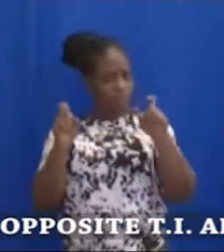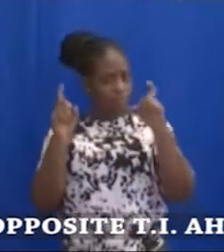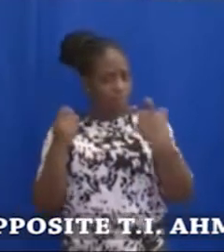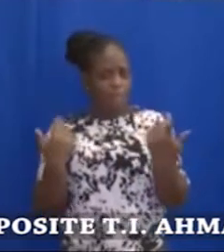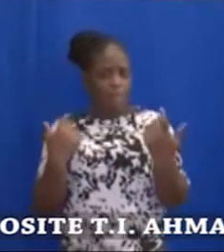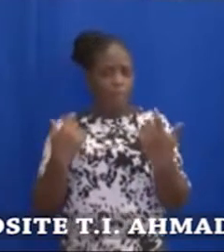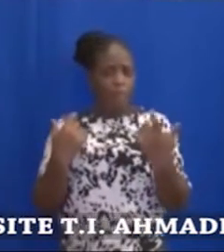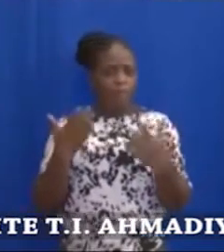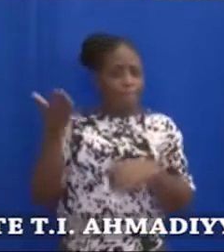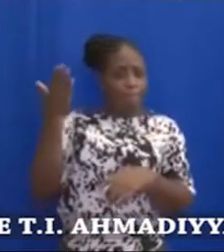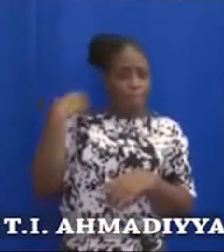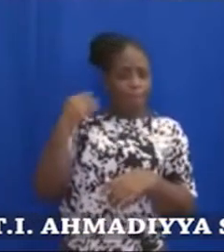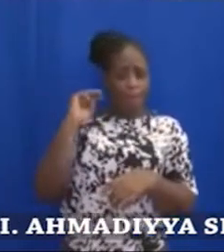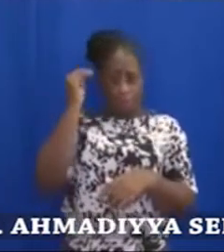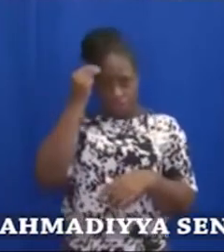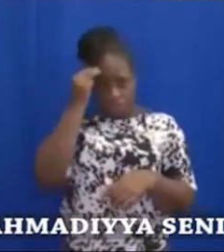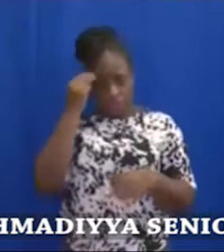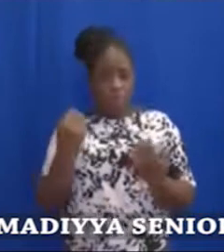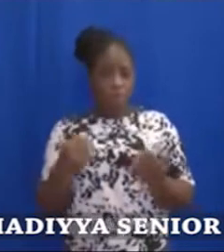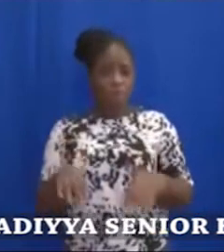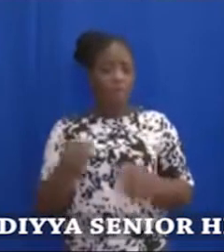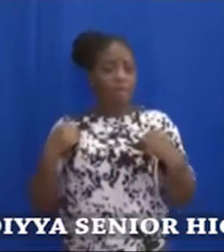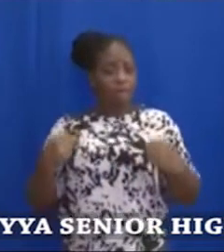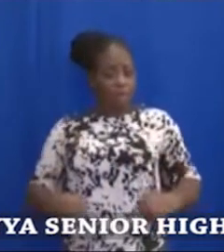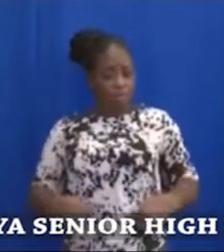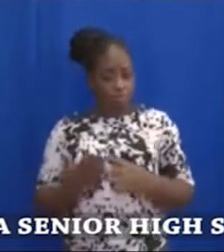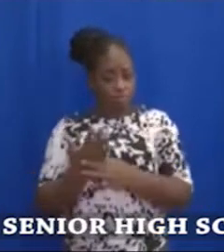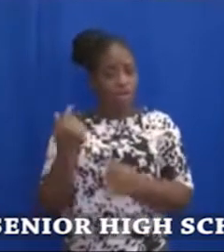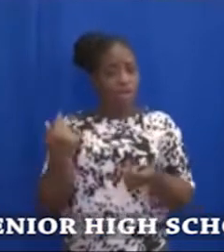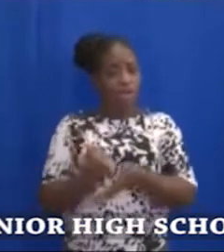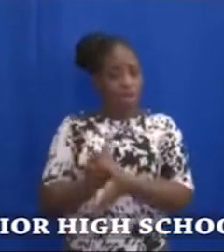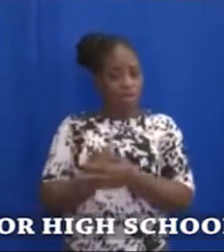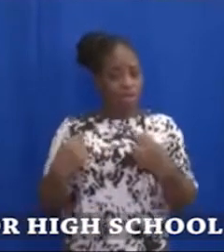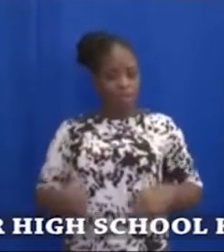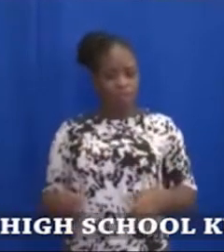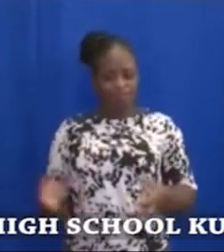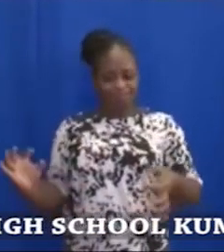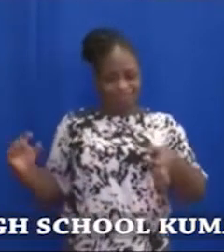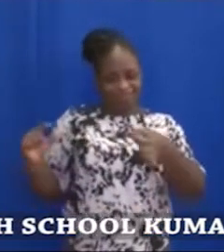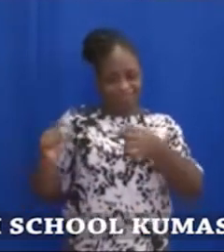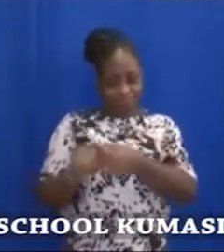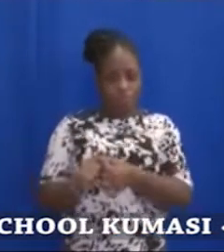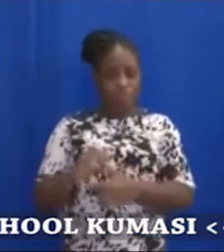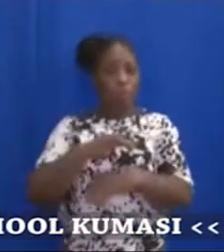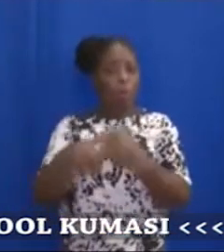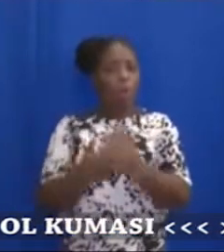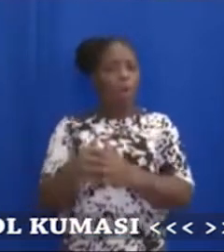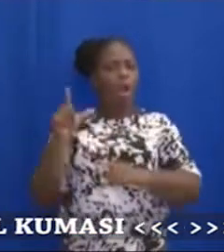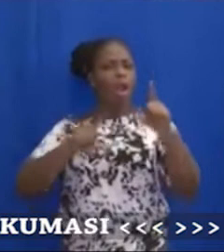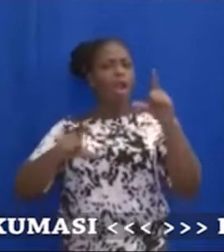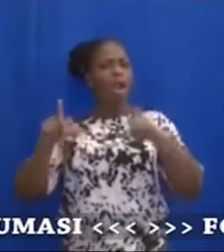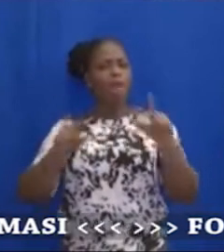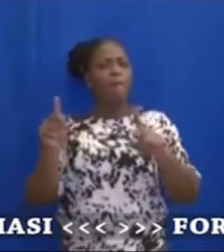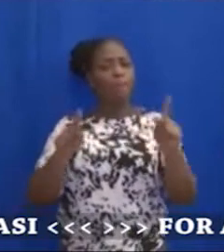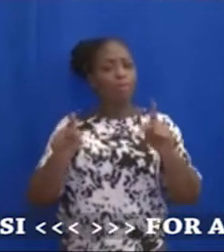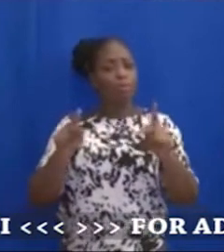Health Service to liaise with all laboratories and testing facilities across the country to ensure that